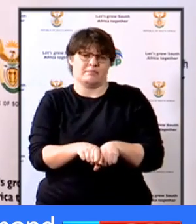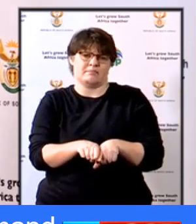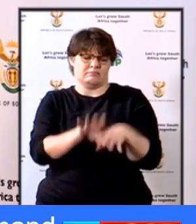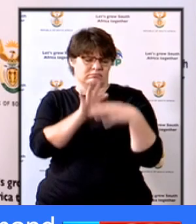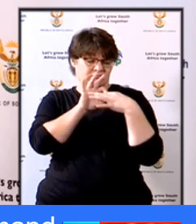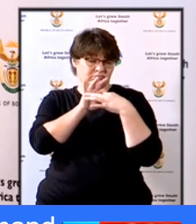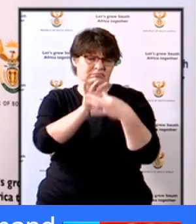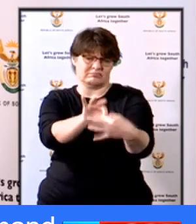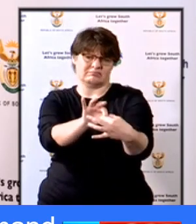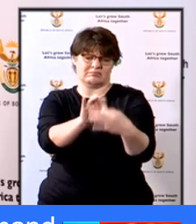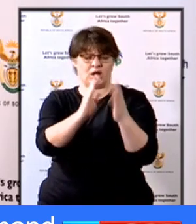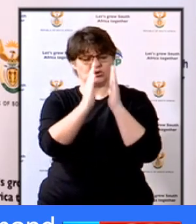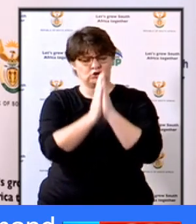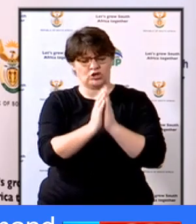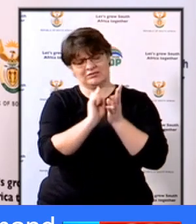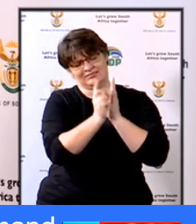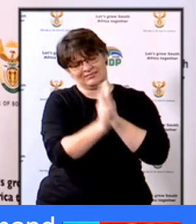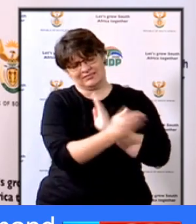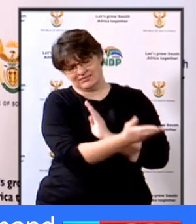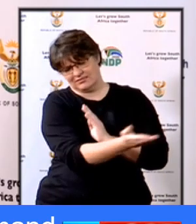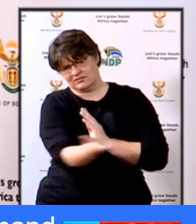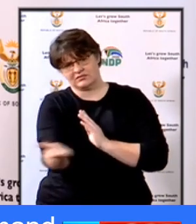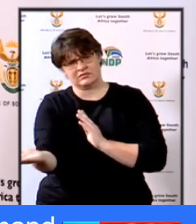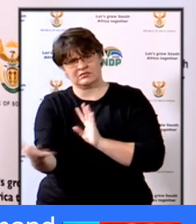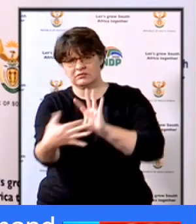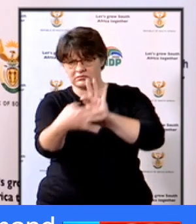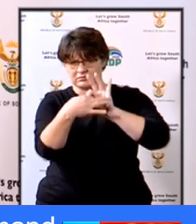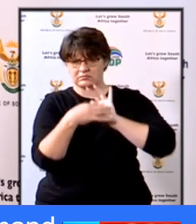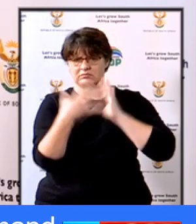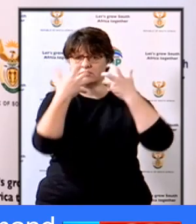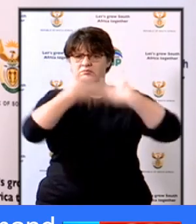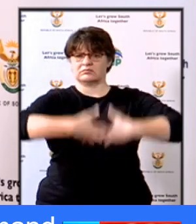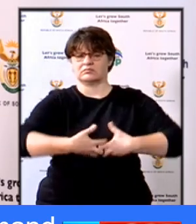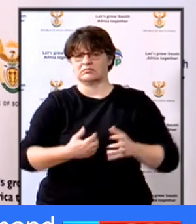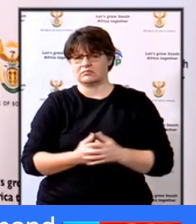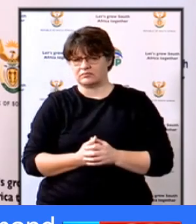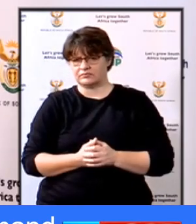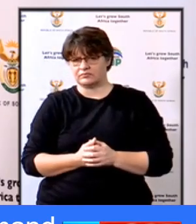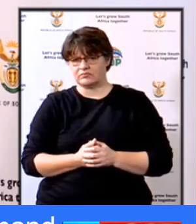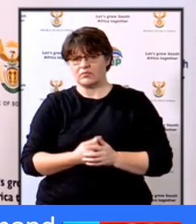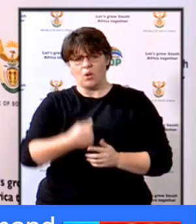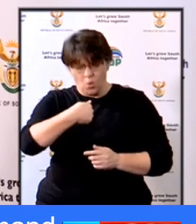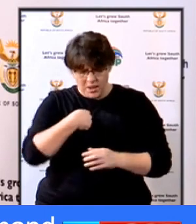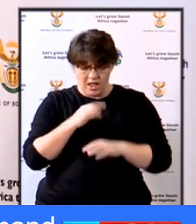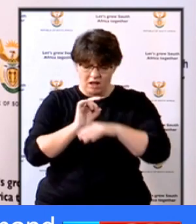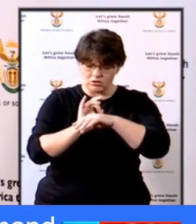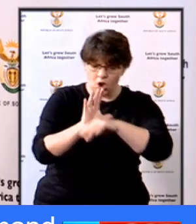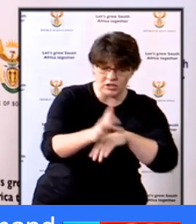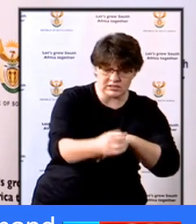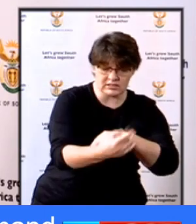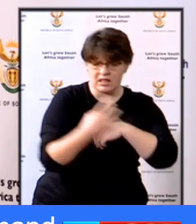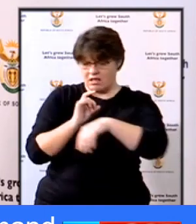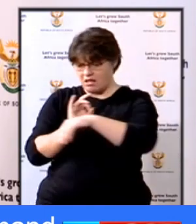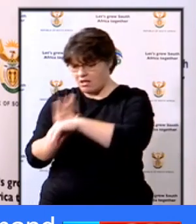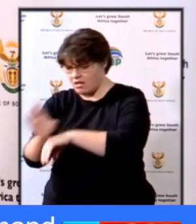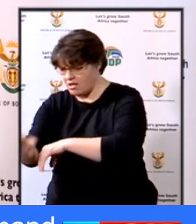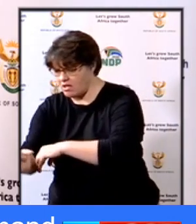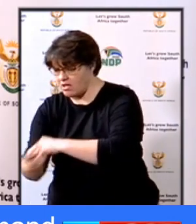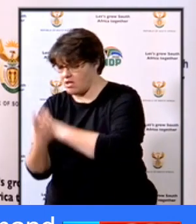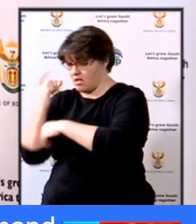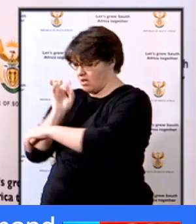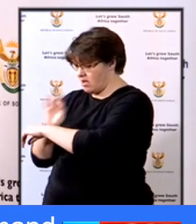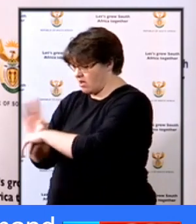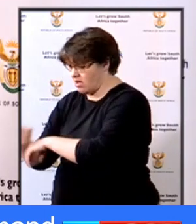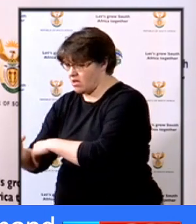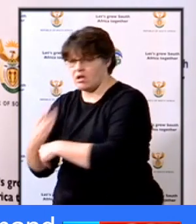with the faith sector, we are a government that is consultative by its very nature. We have consulted